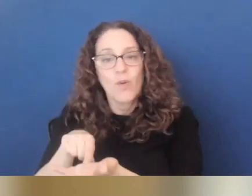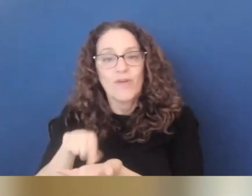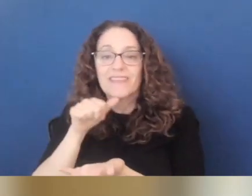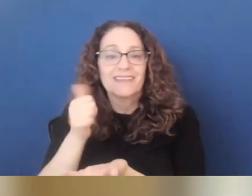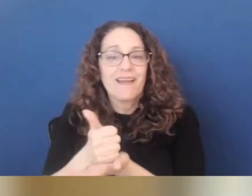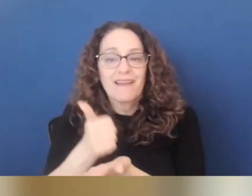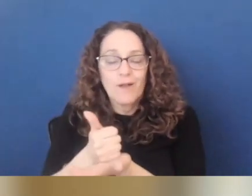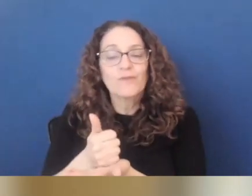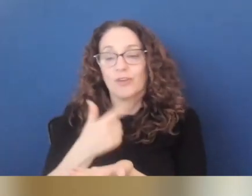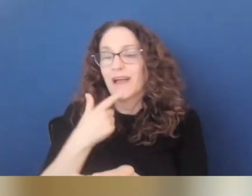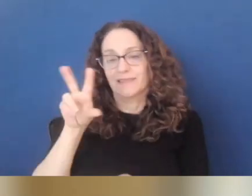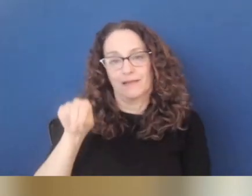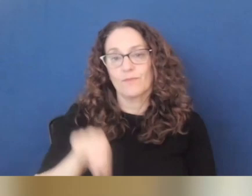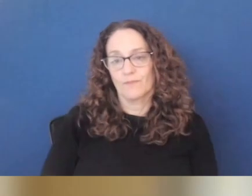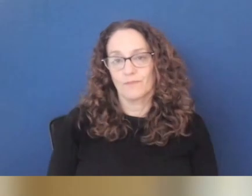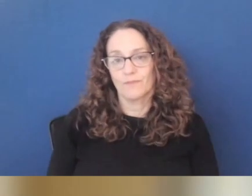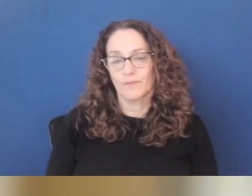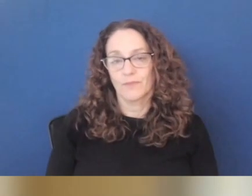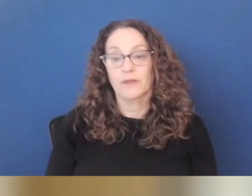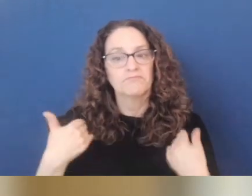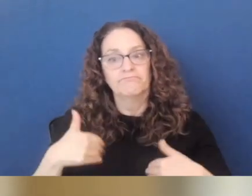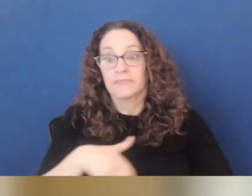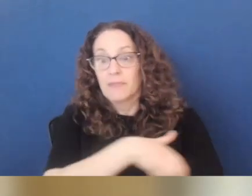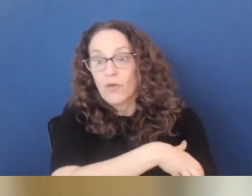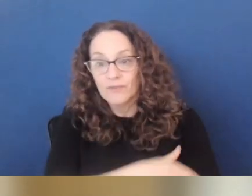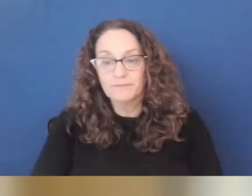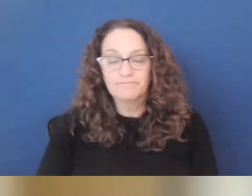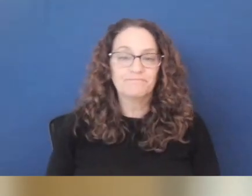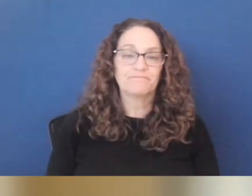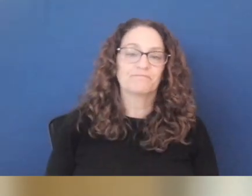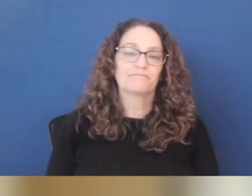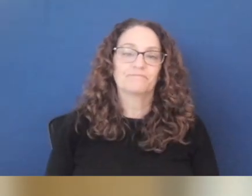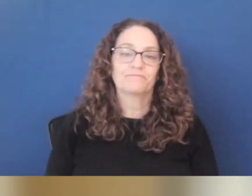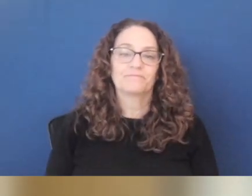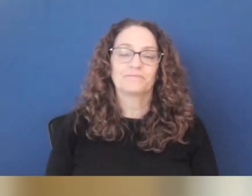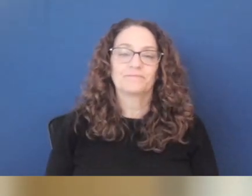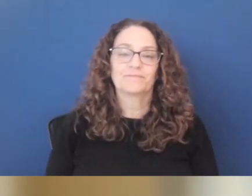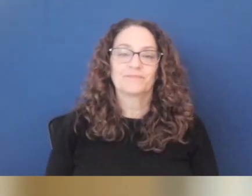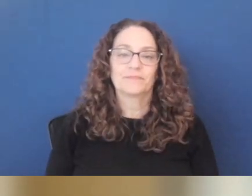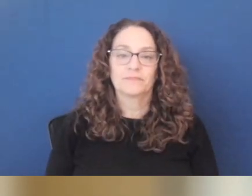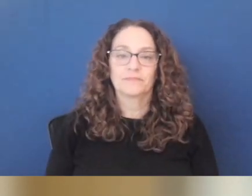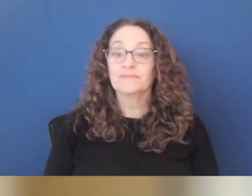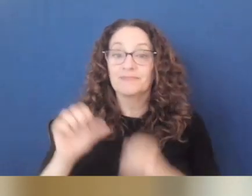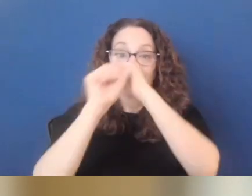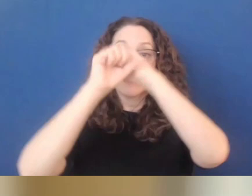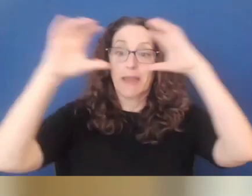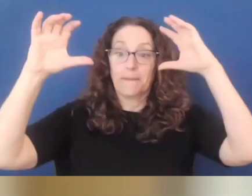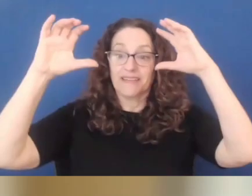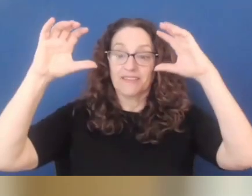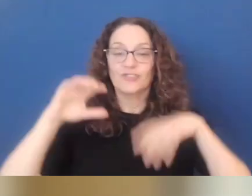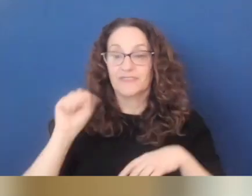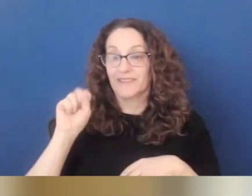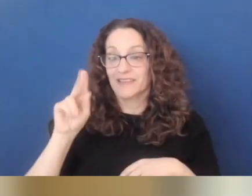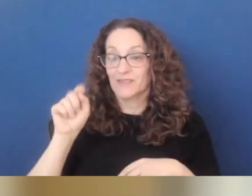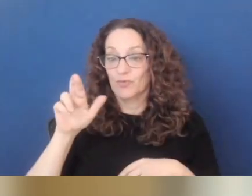and our determination. It's powerful. The image, the simile that the sutta uses is of a strong man who beats down a